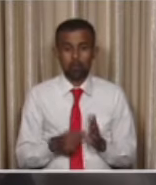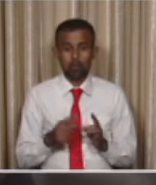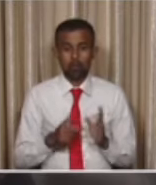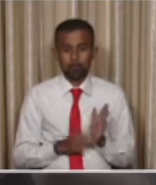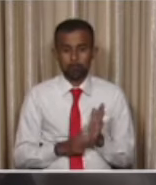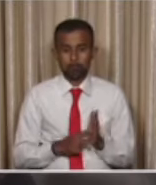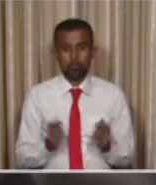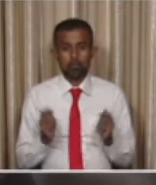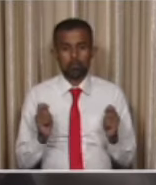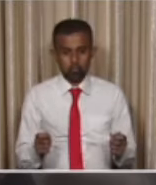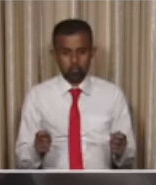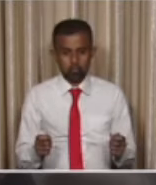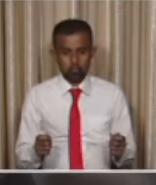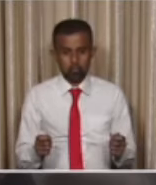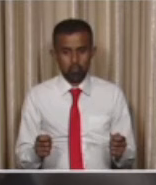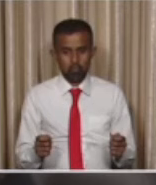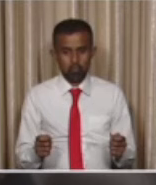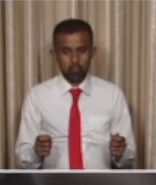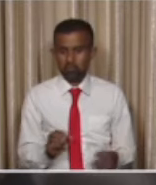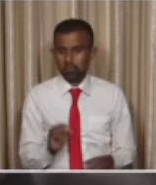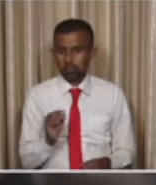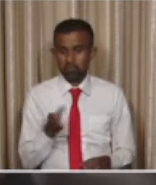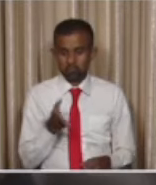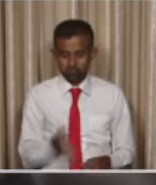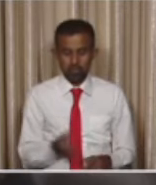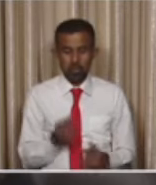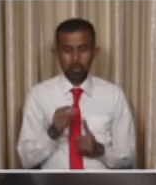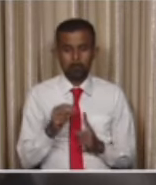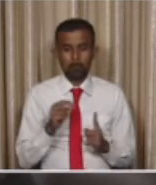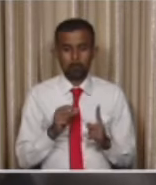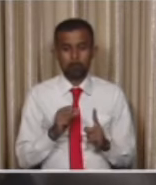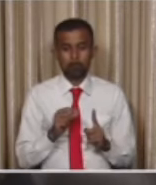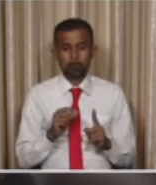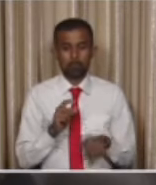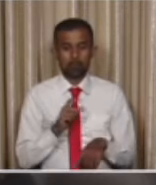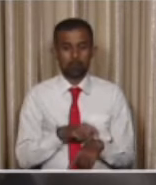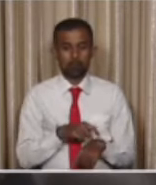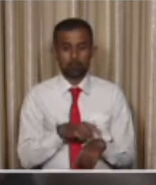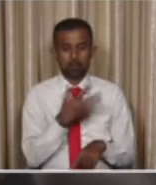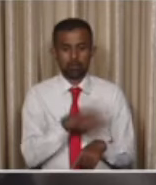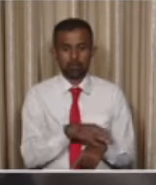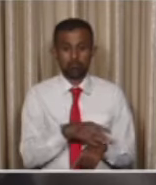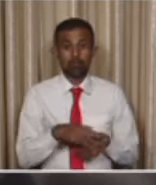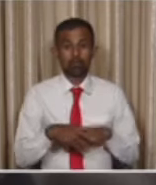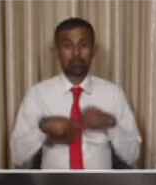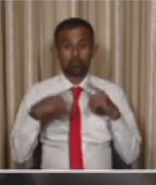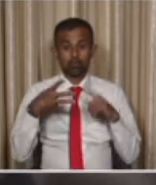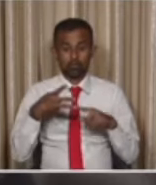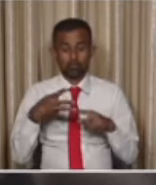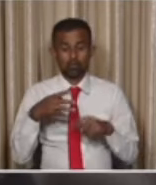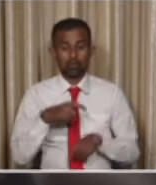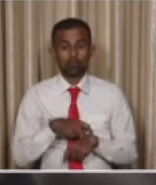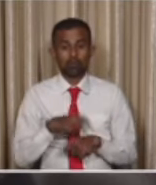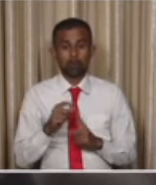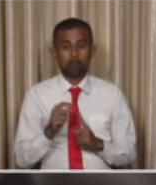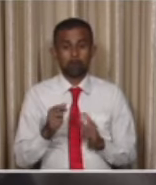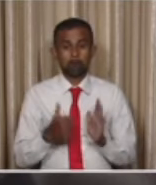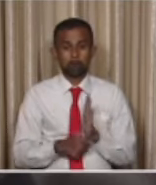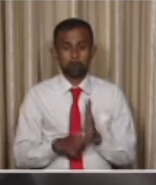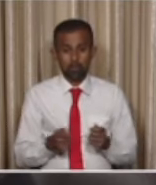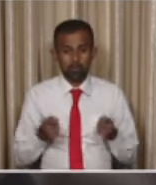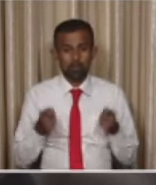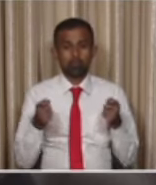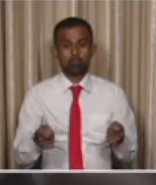time. But what I brought a third time survived until today. It